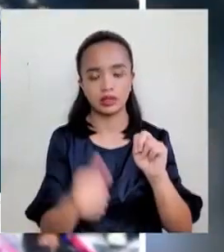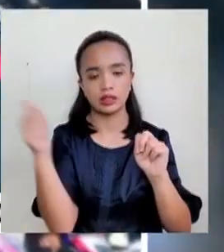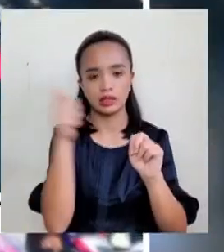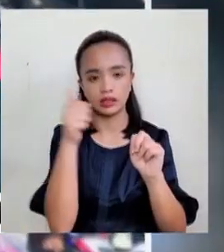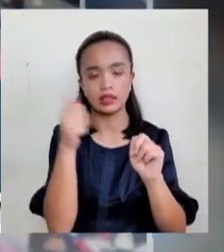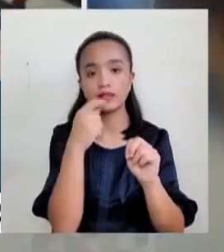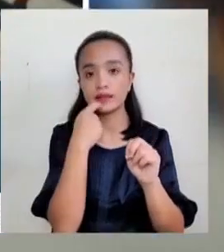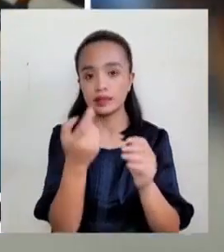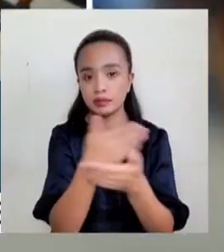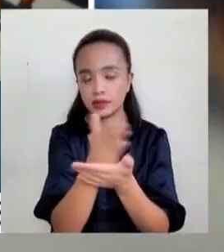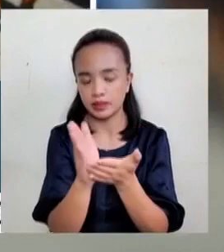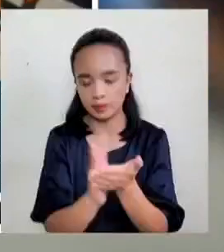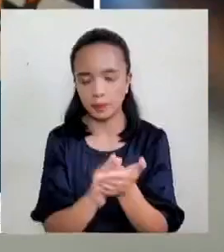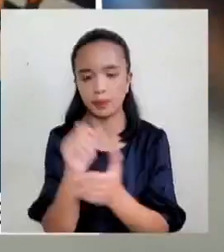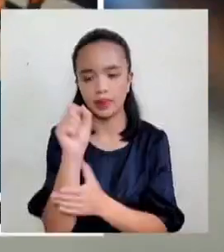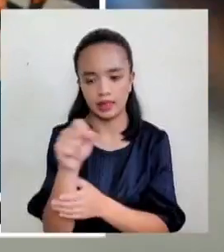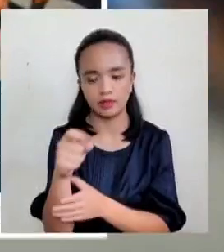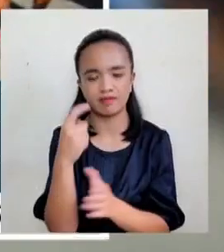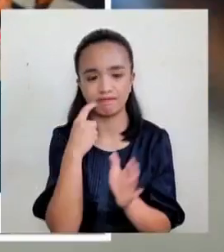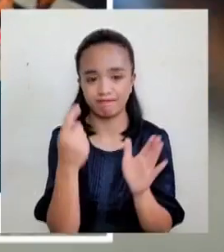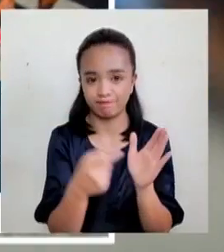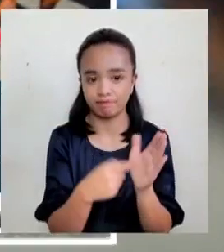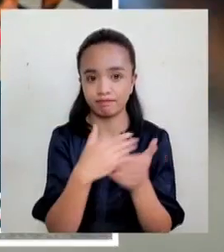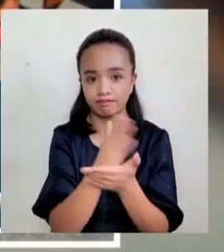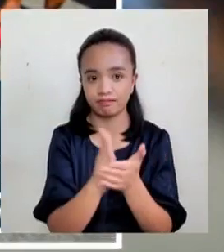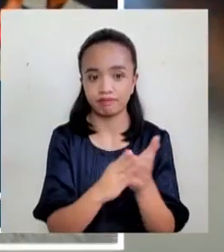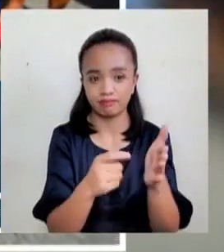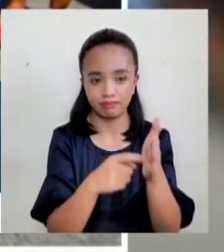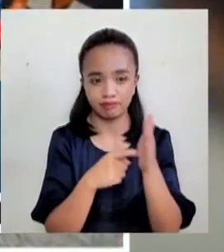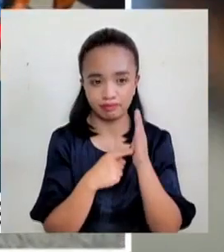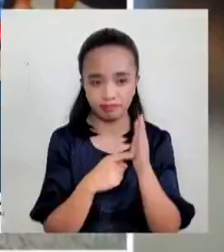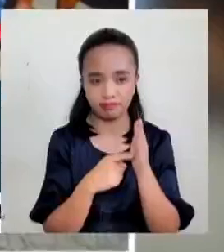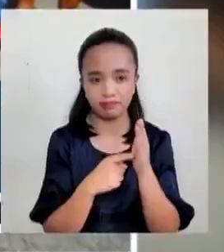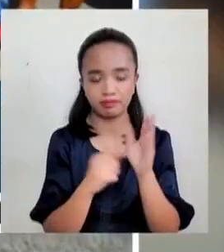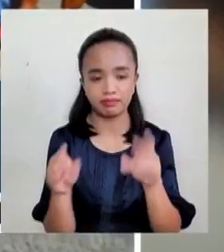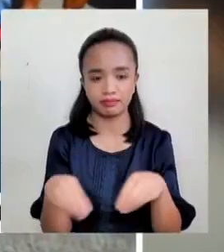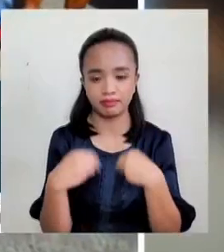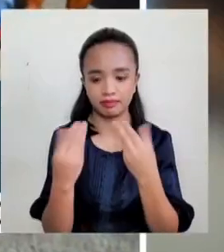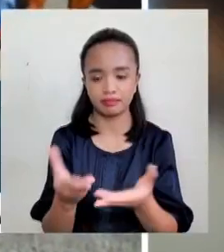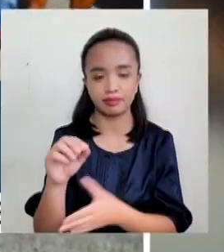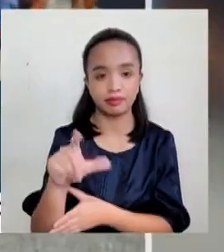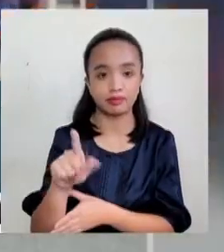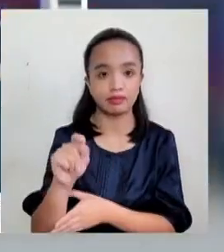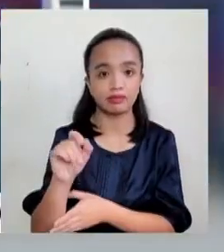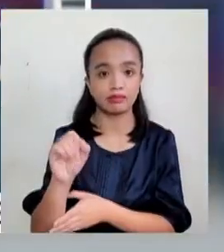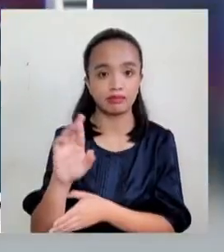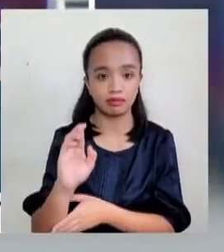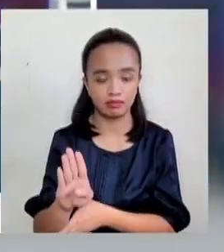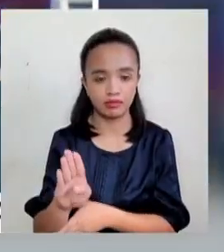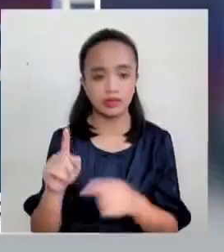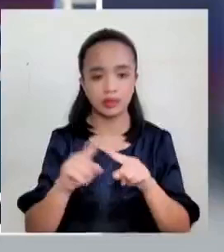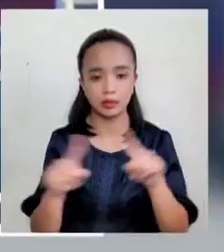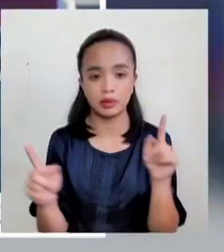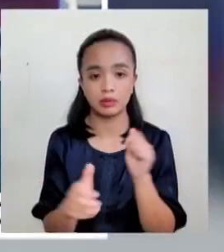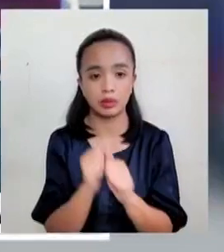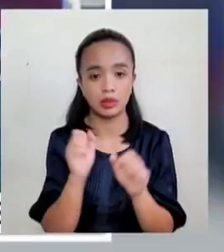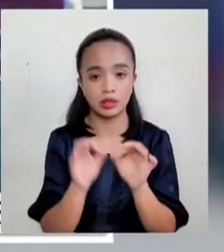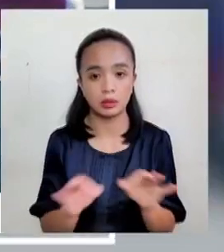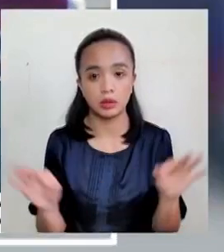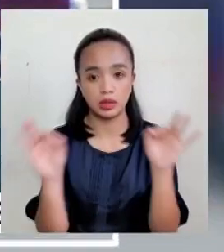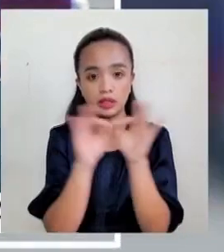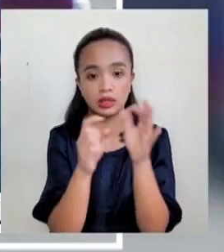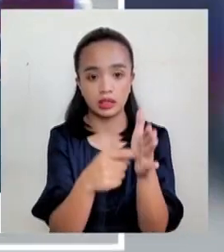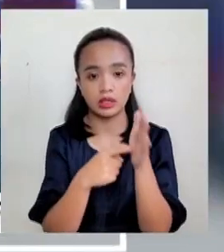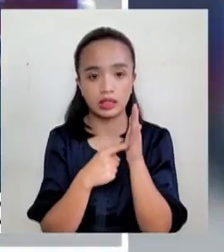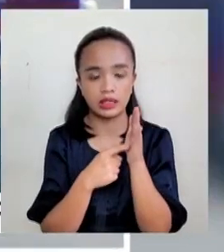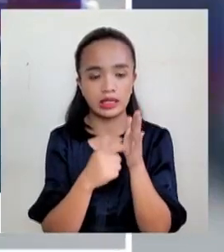that while they acknowledged that some of their demands were given consideration by LTFRB, but the most crucial request was not